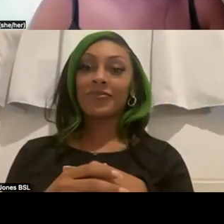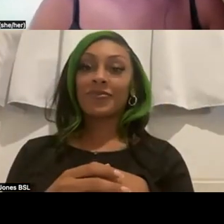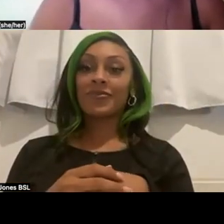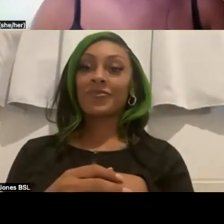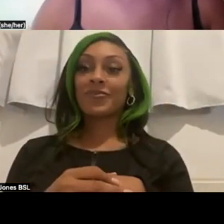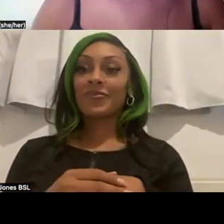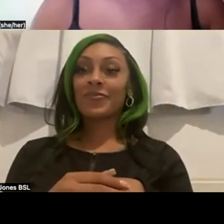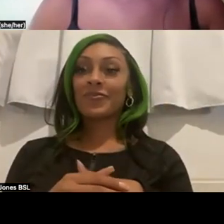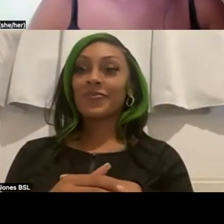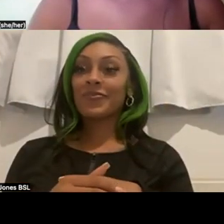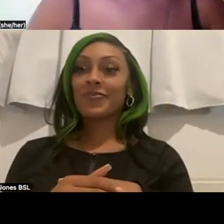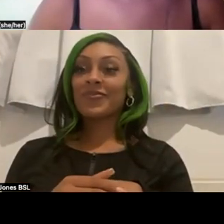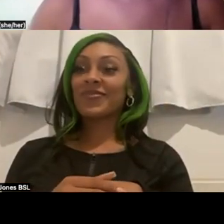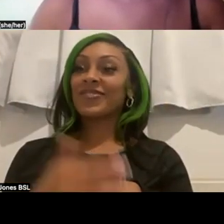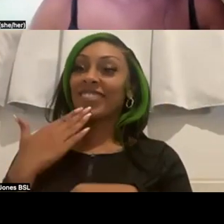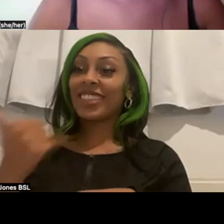Thank you, Roaa.